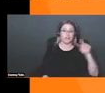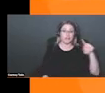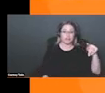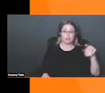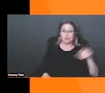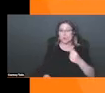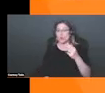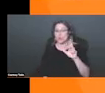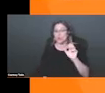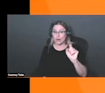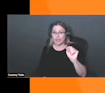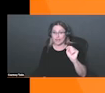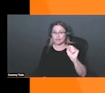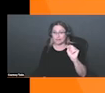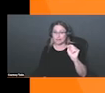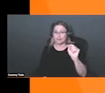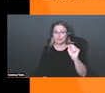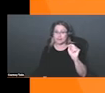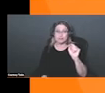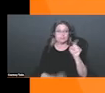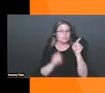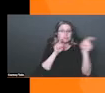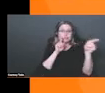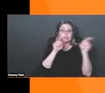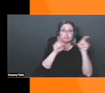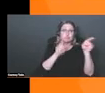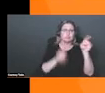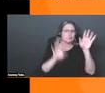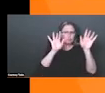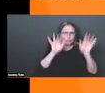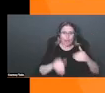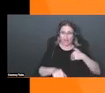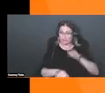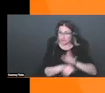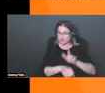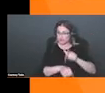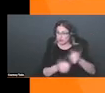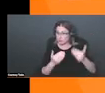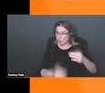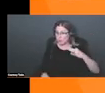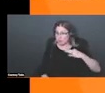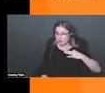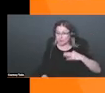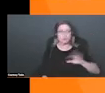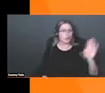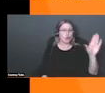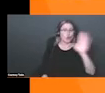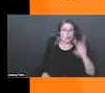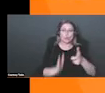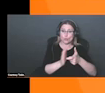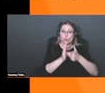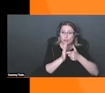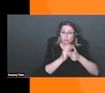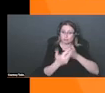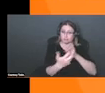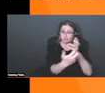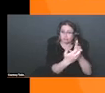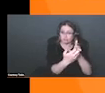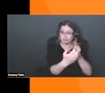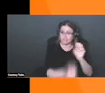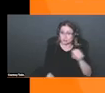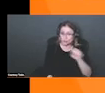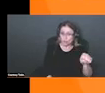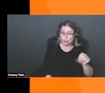a grant opportunity. Is there time to apply? Do I meet all of the criteria? And in these